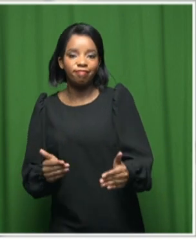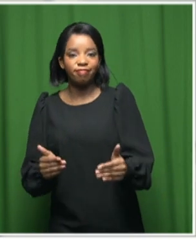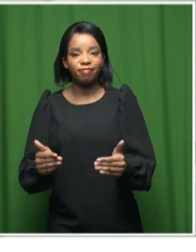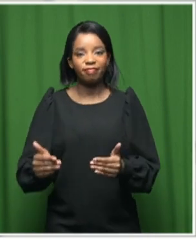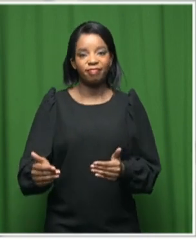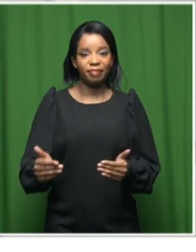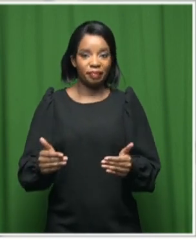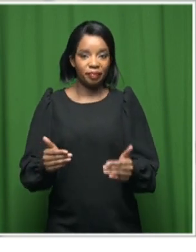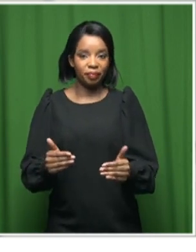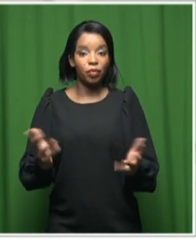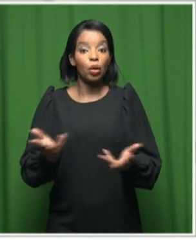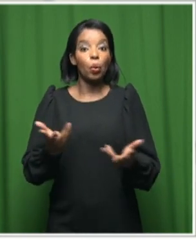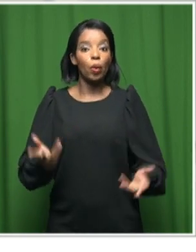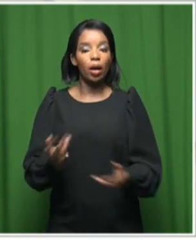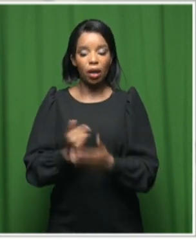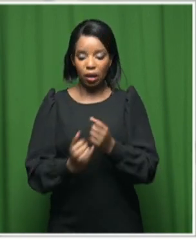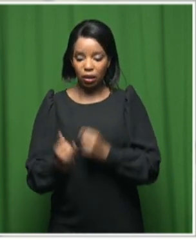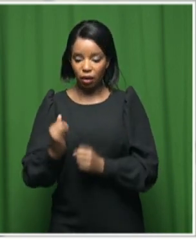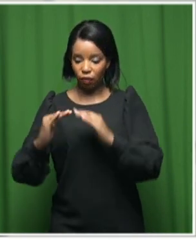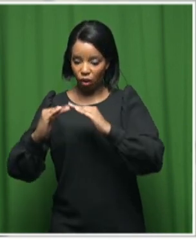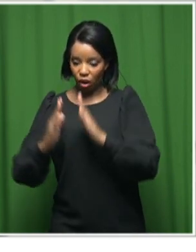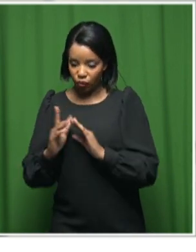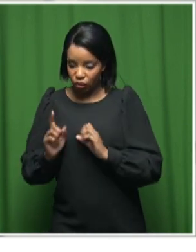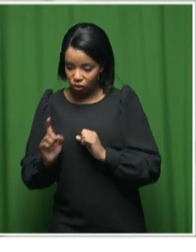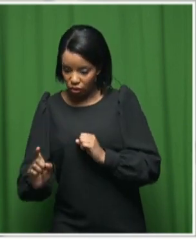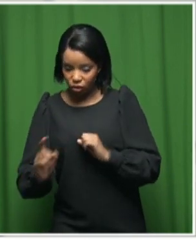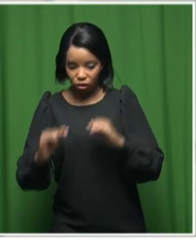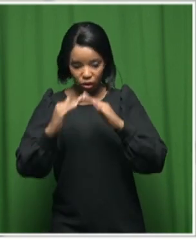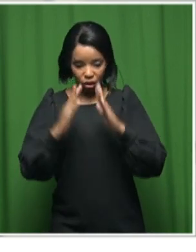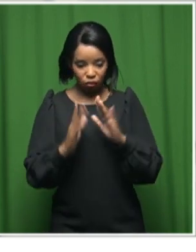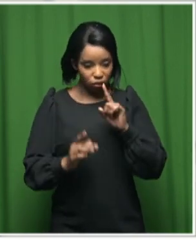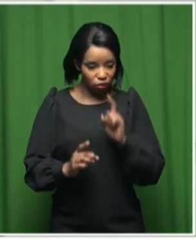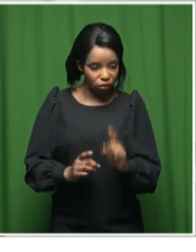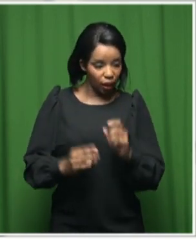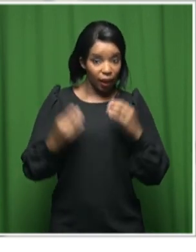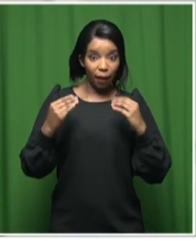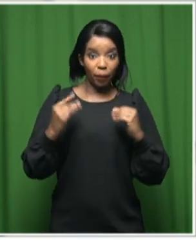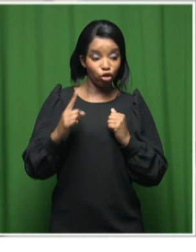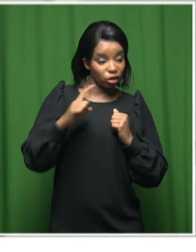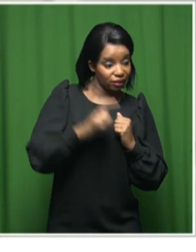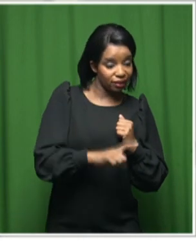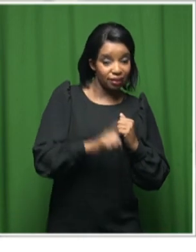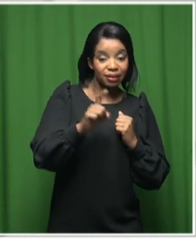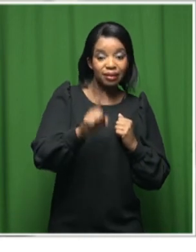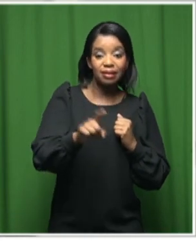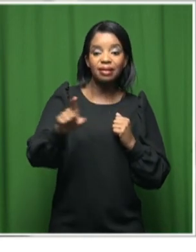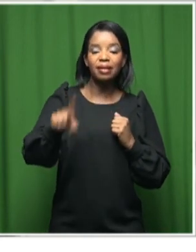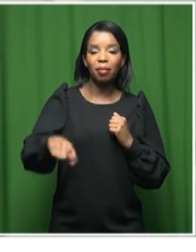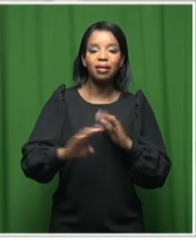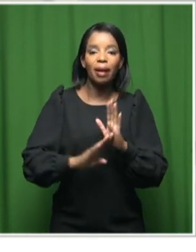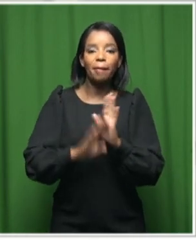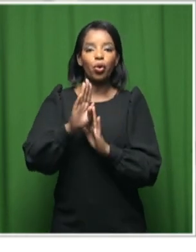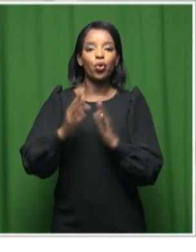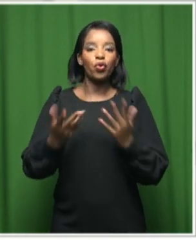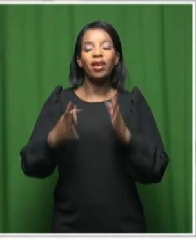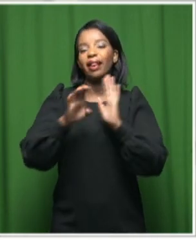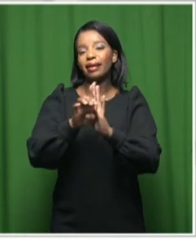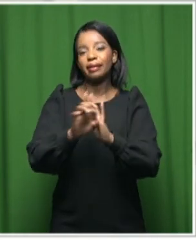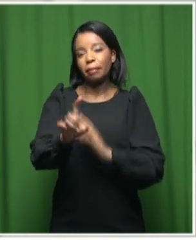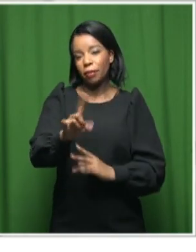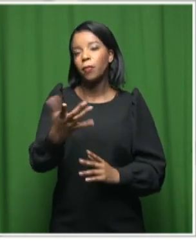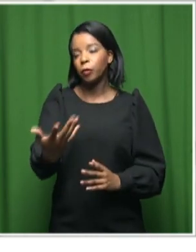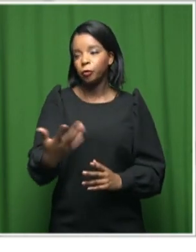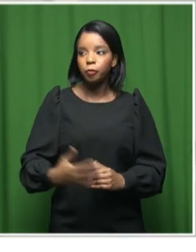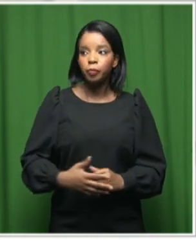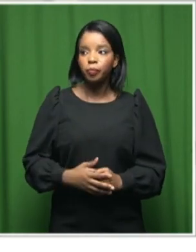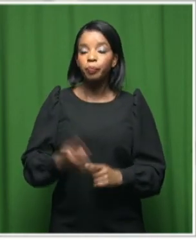individual households and businesses must make sure that they improve on productivity, efficiencies. For instance, if I